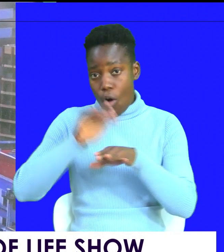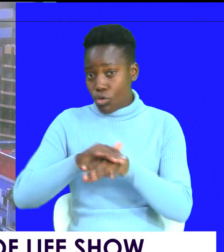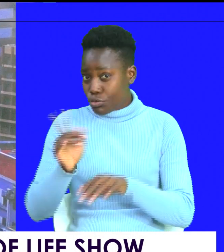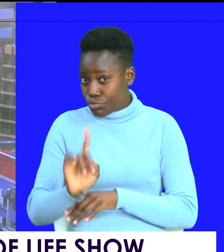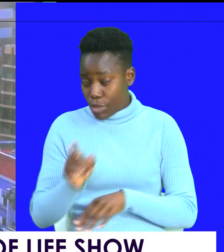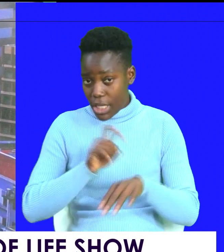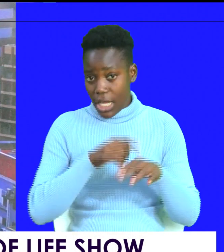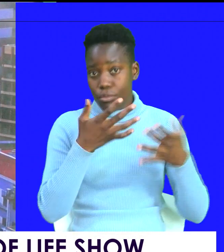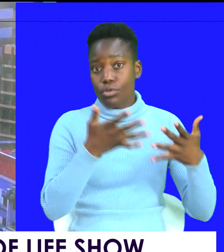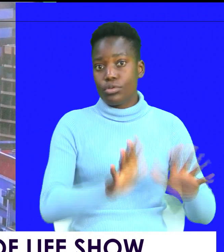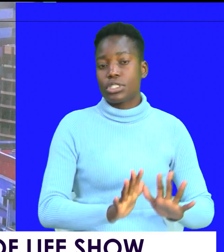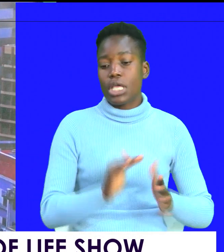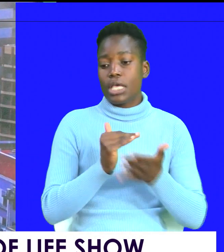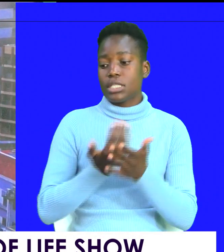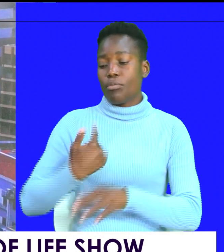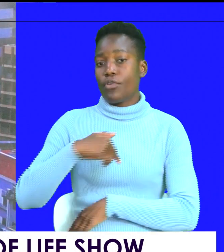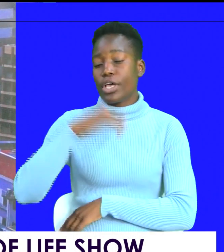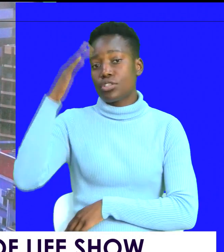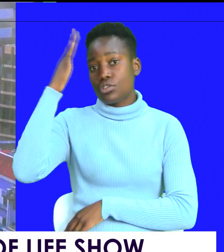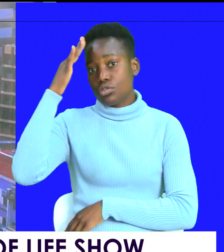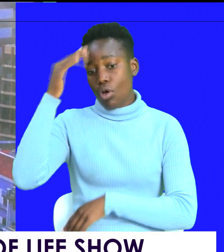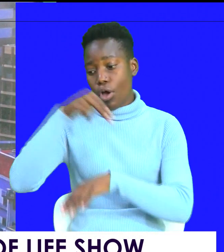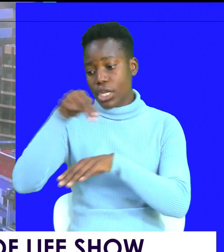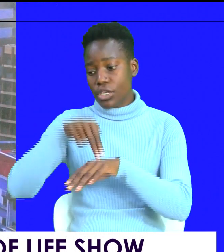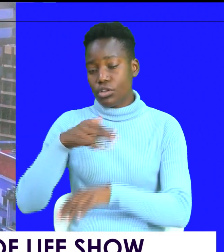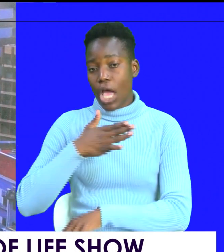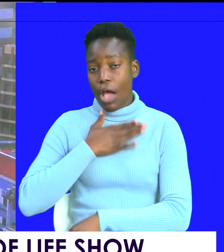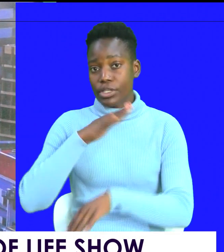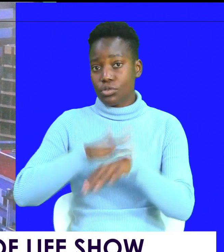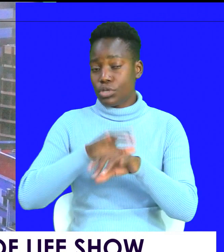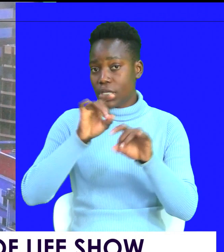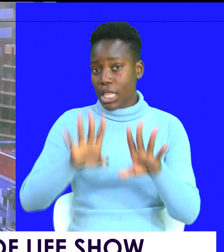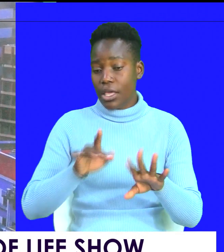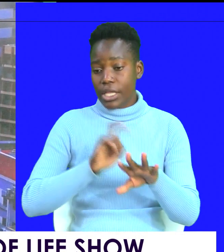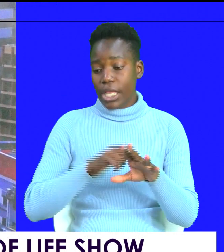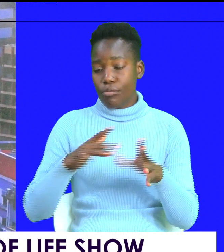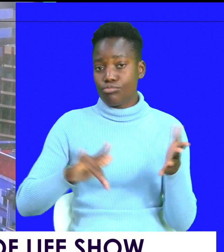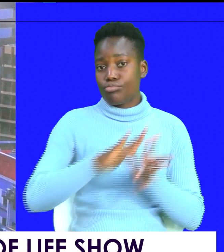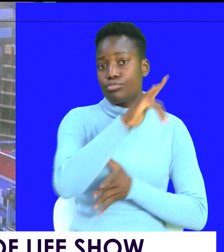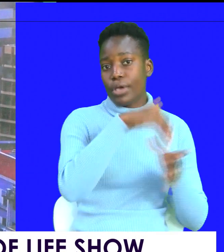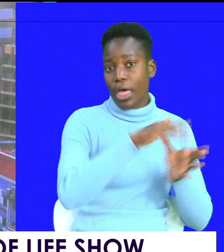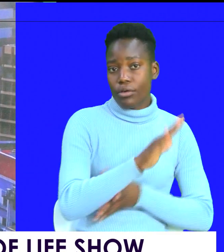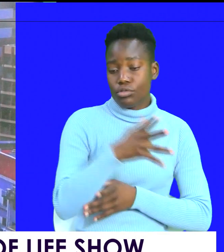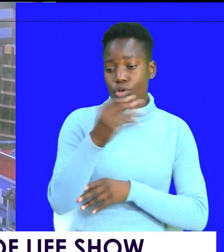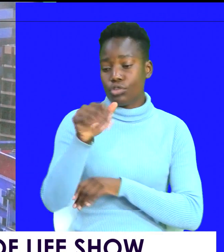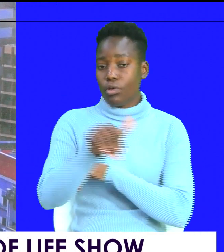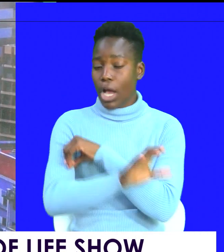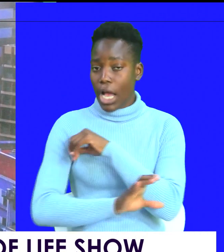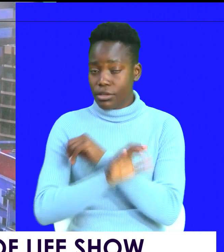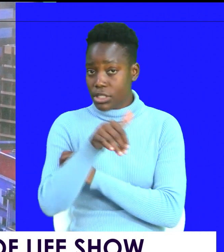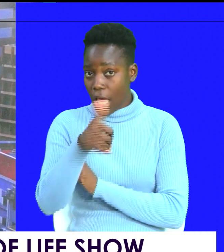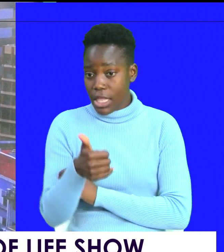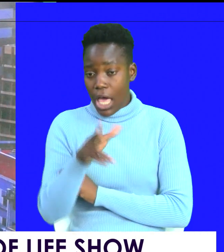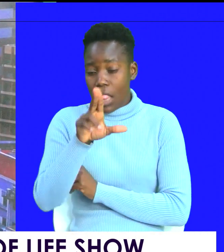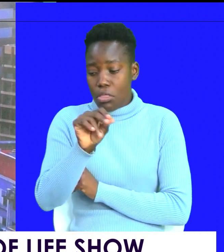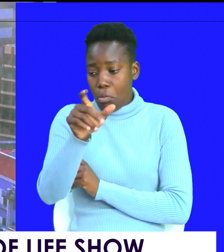until you lose it. Some of us don't realize our nation is good until we leave our nations. We go to other countries and